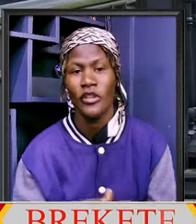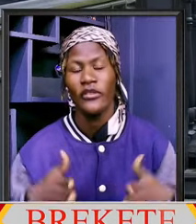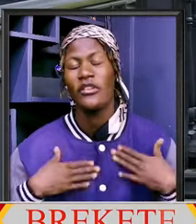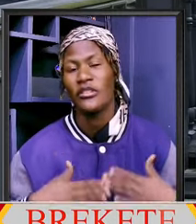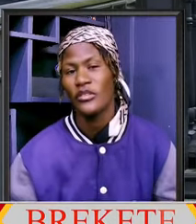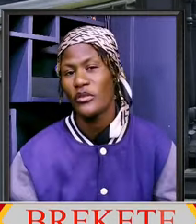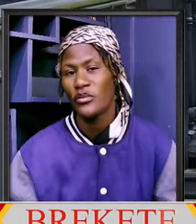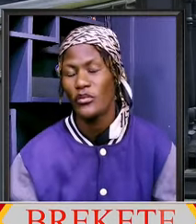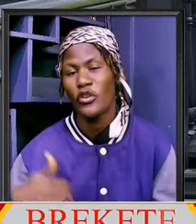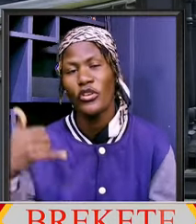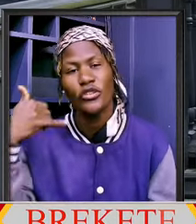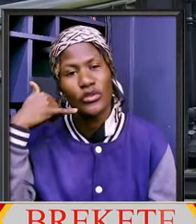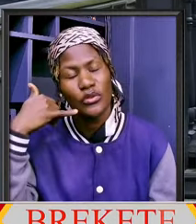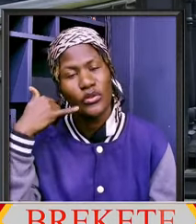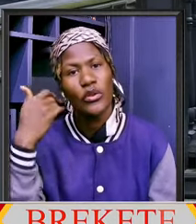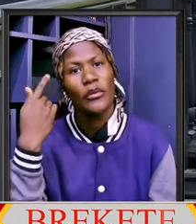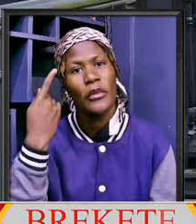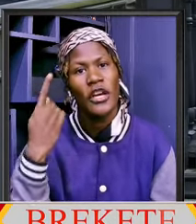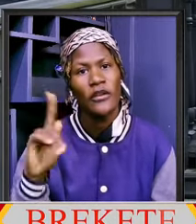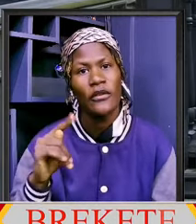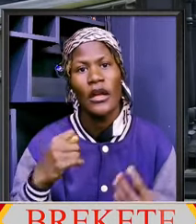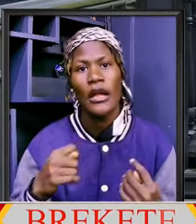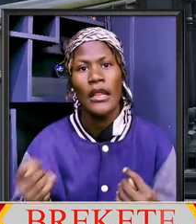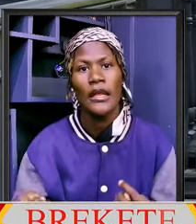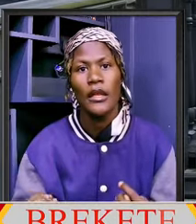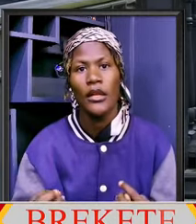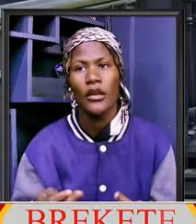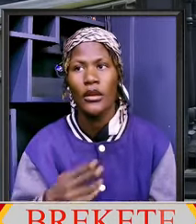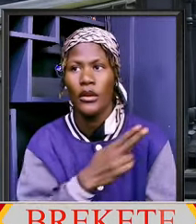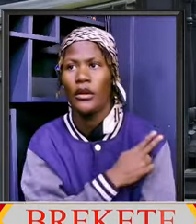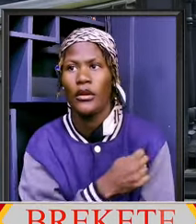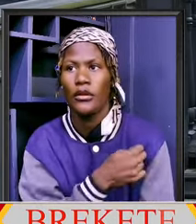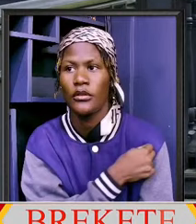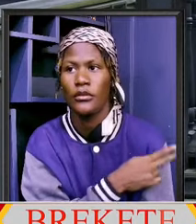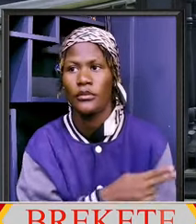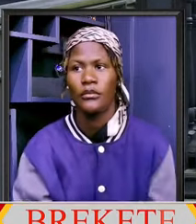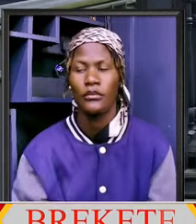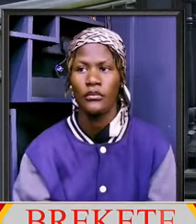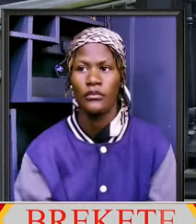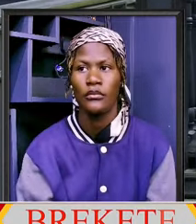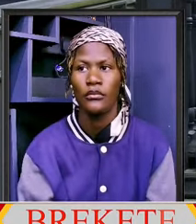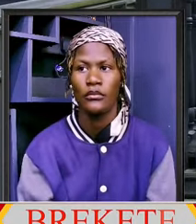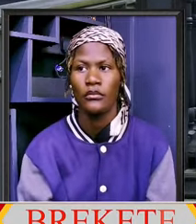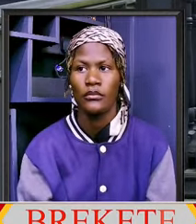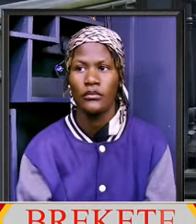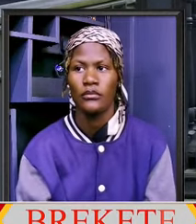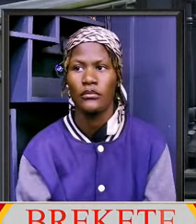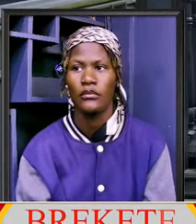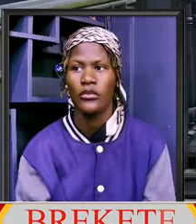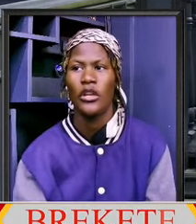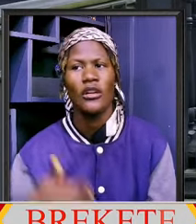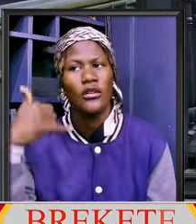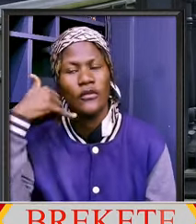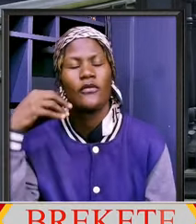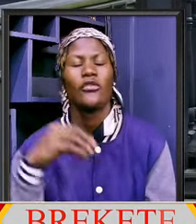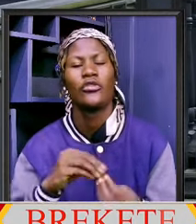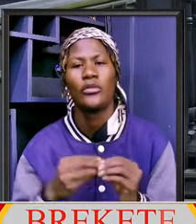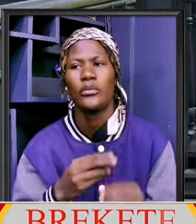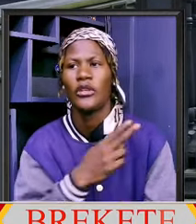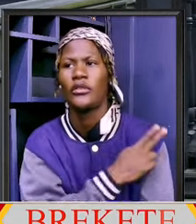anybody contact number for the hospital? Phone number? No, sir. Mama, you get anybody phone number for the hospital?